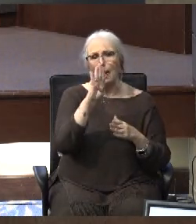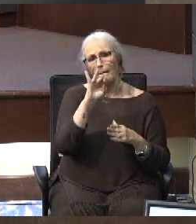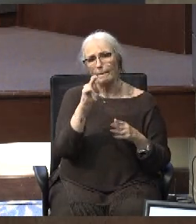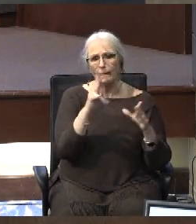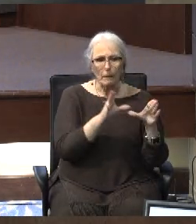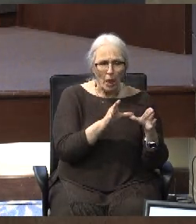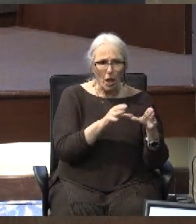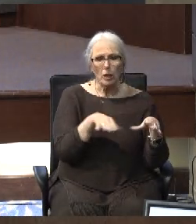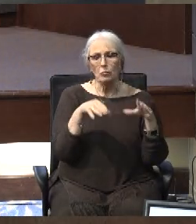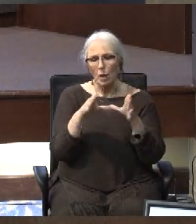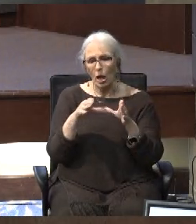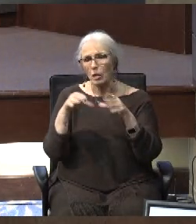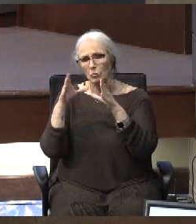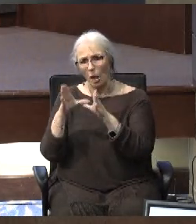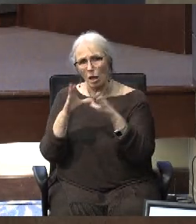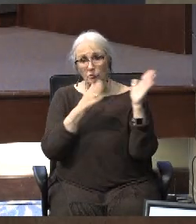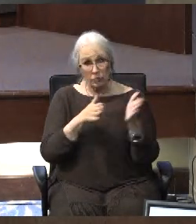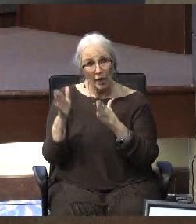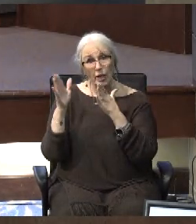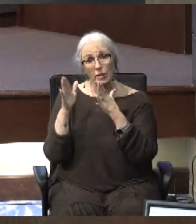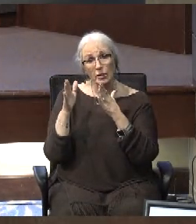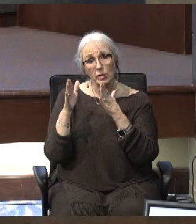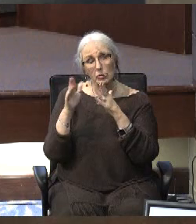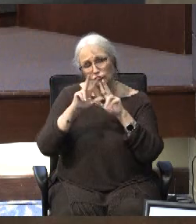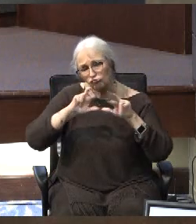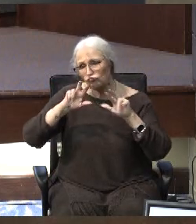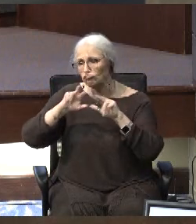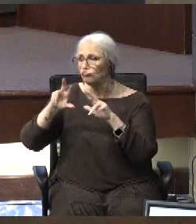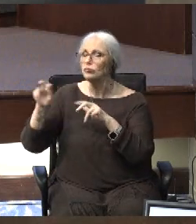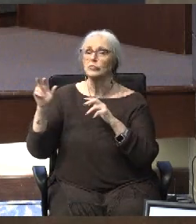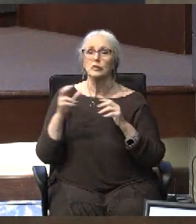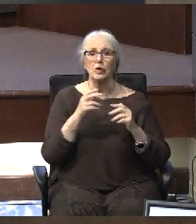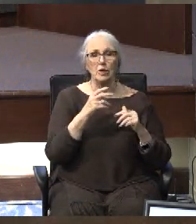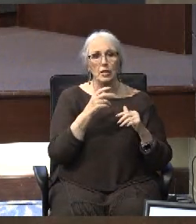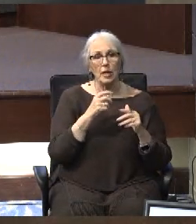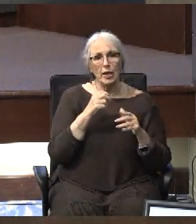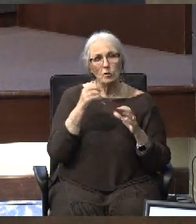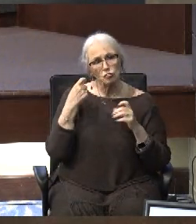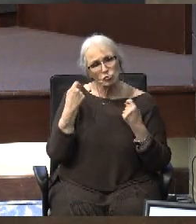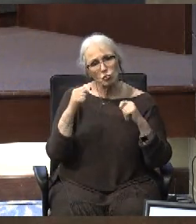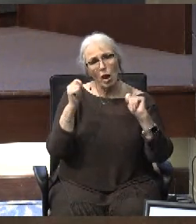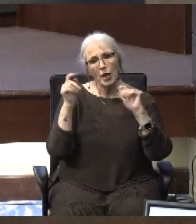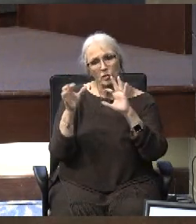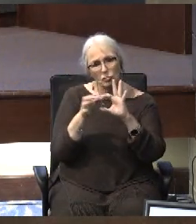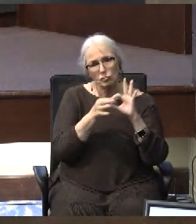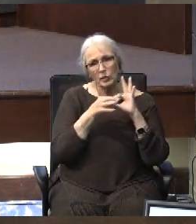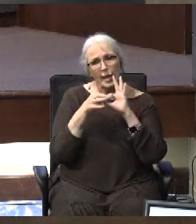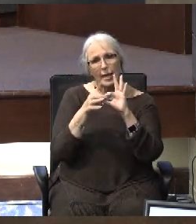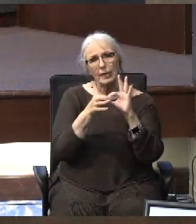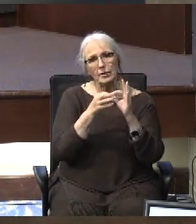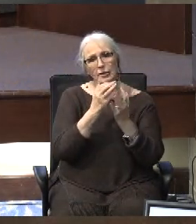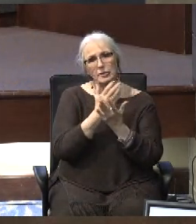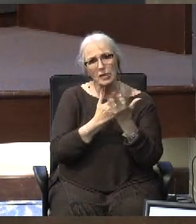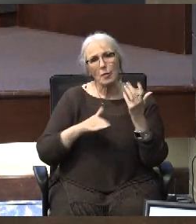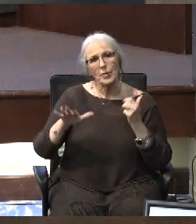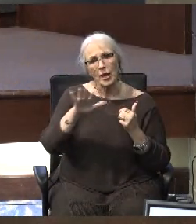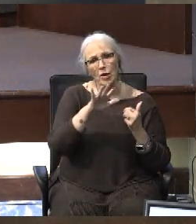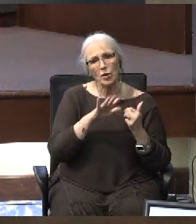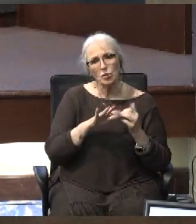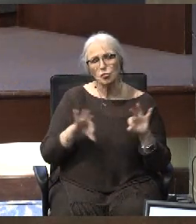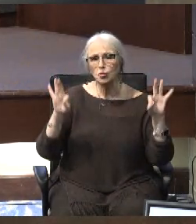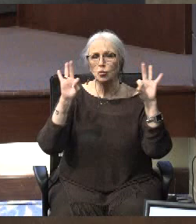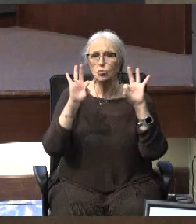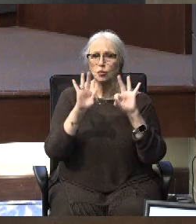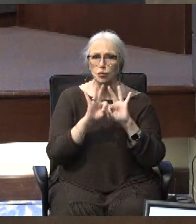strategy on kind of really some of these you know, areas where there's